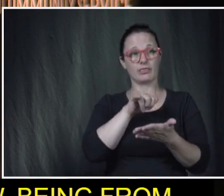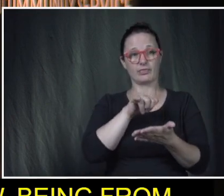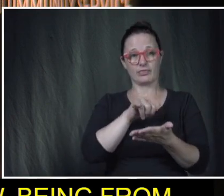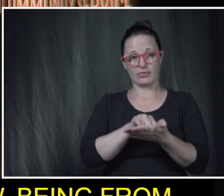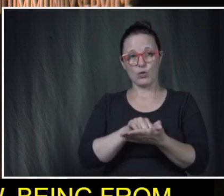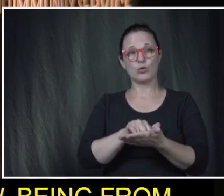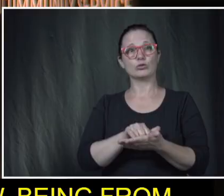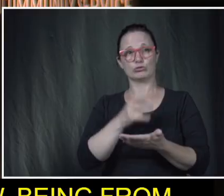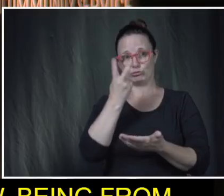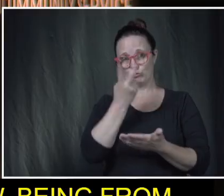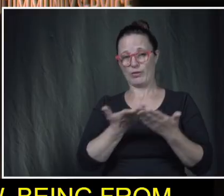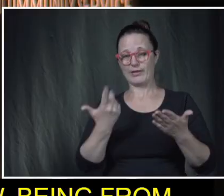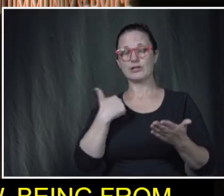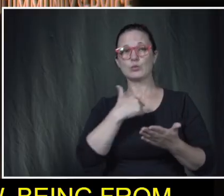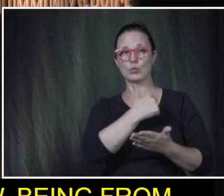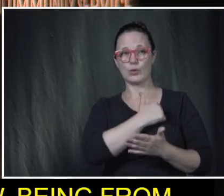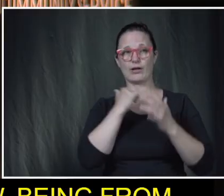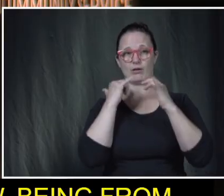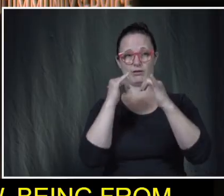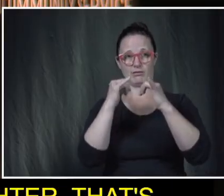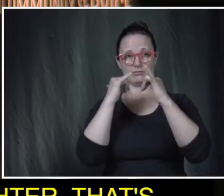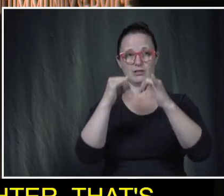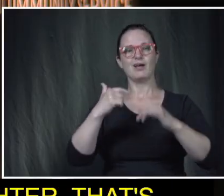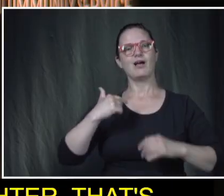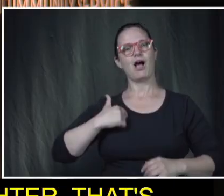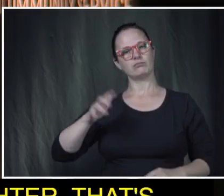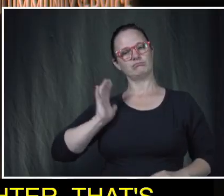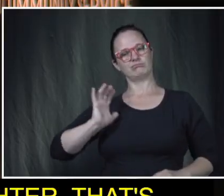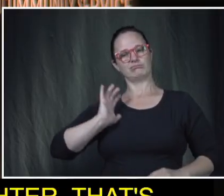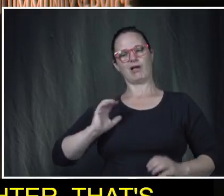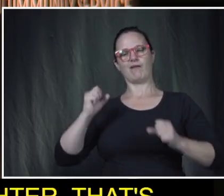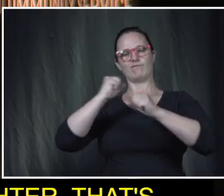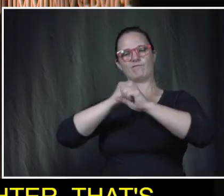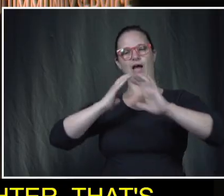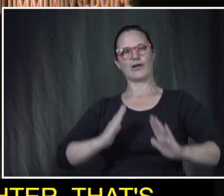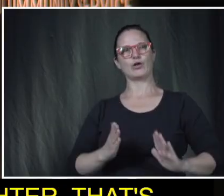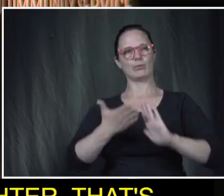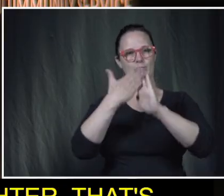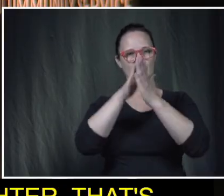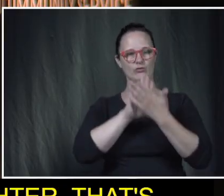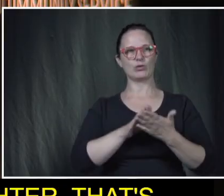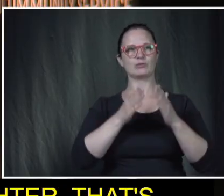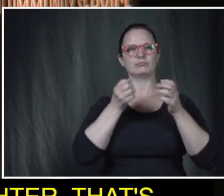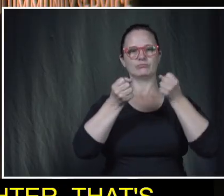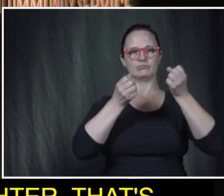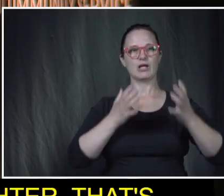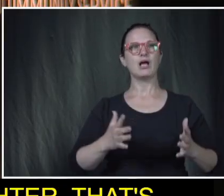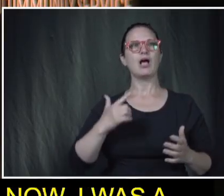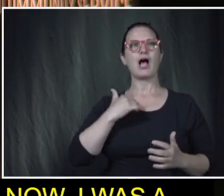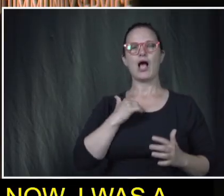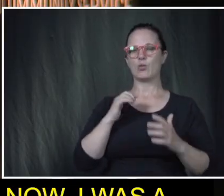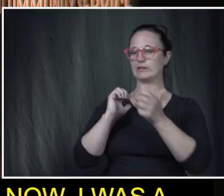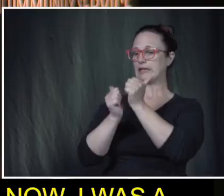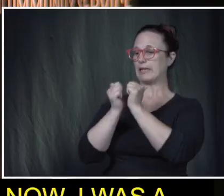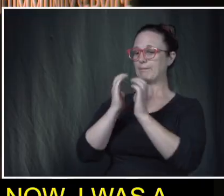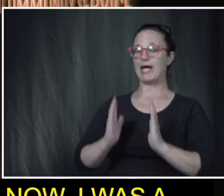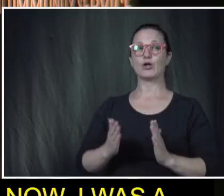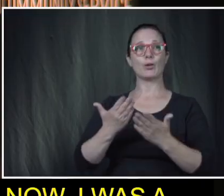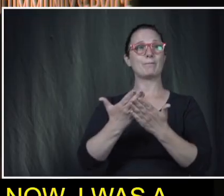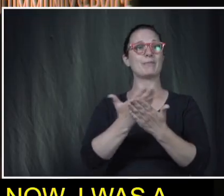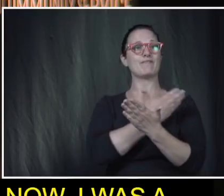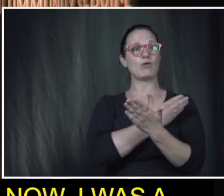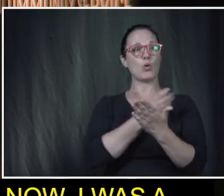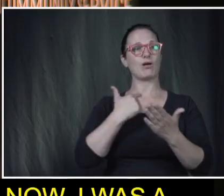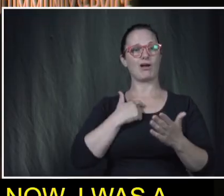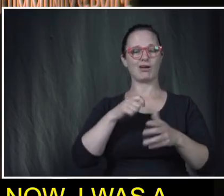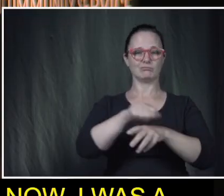in common now. I was a fighter before I became a boxer. I was a competitor before I ever